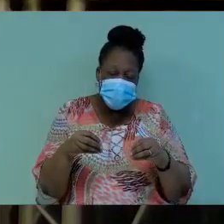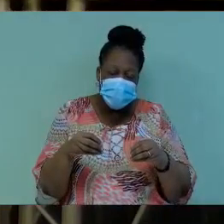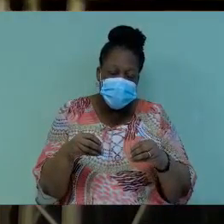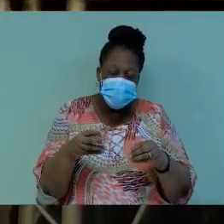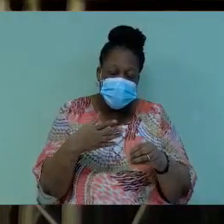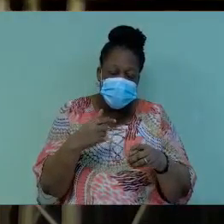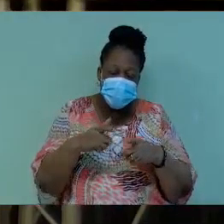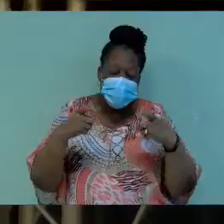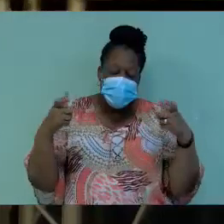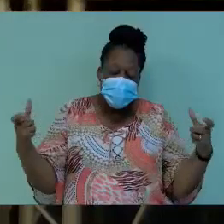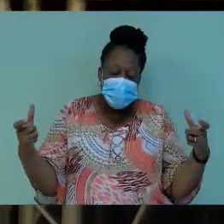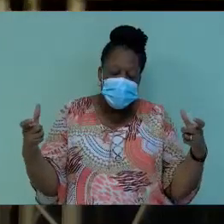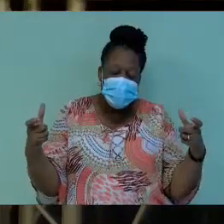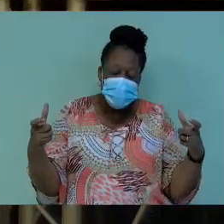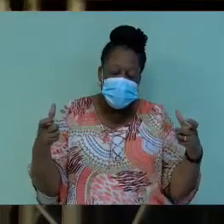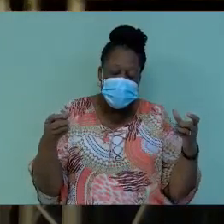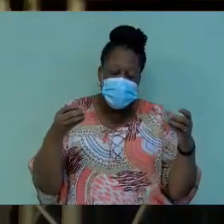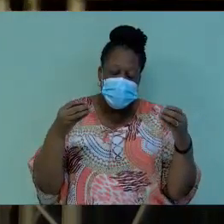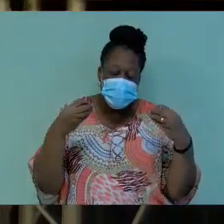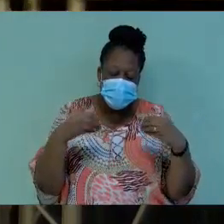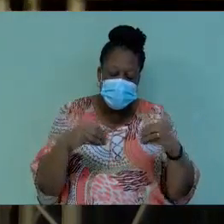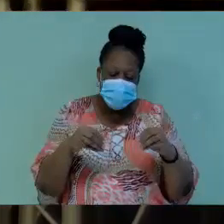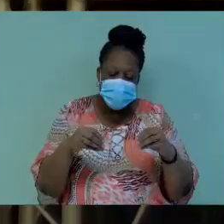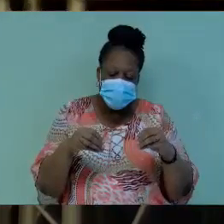p.m. for the smaller shops.